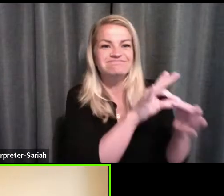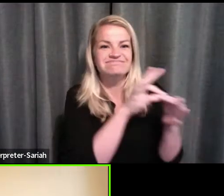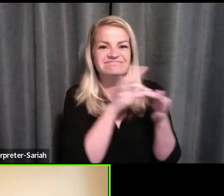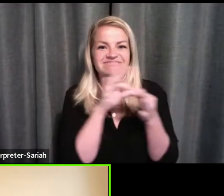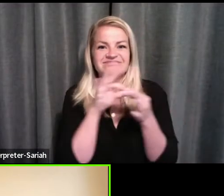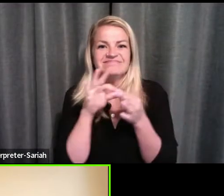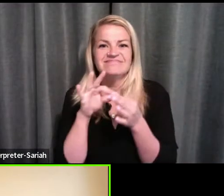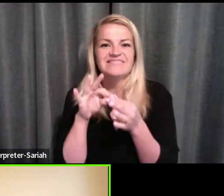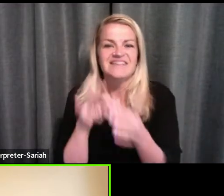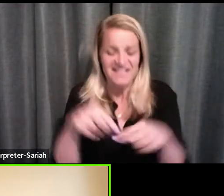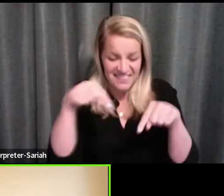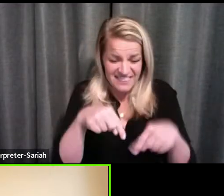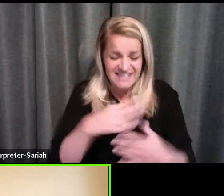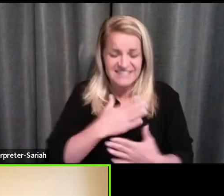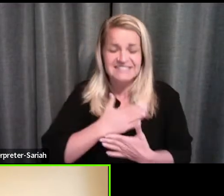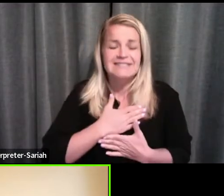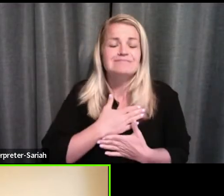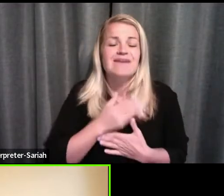This is